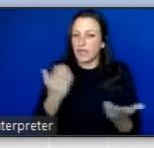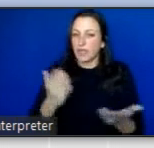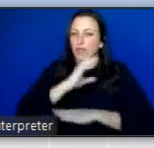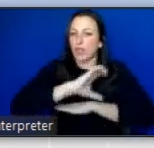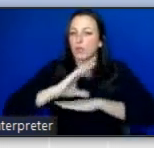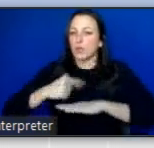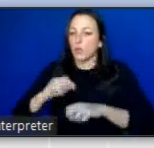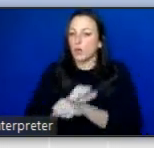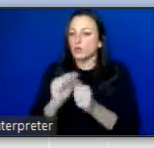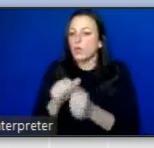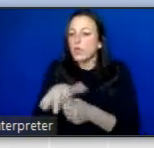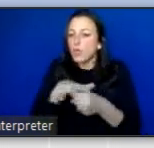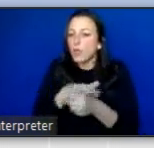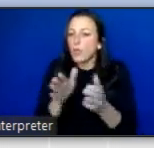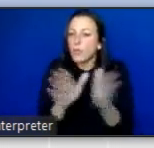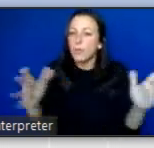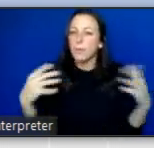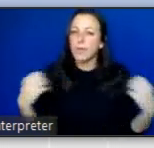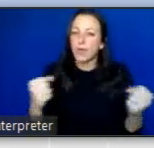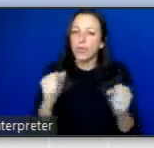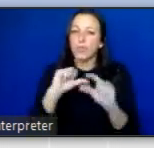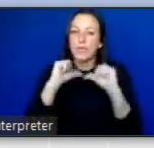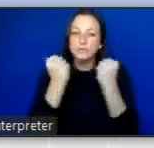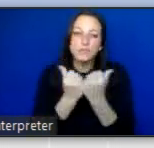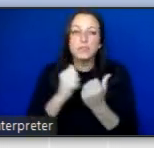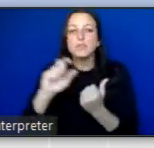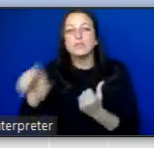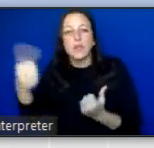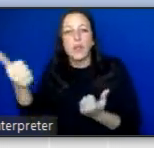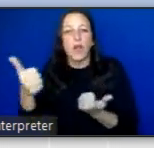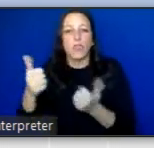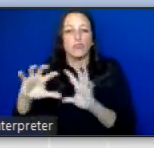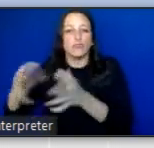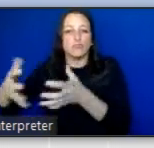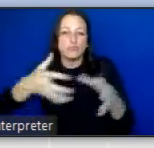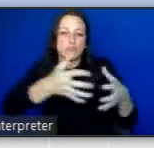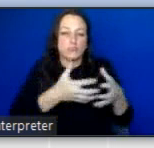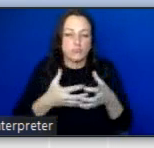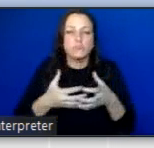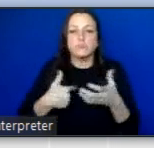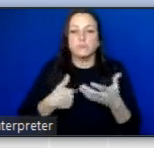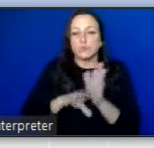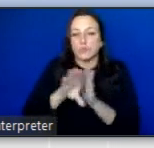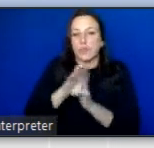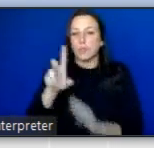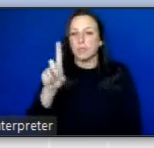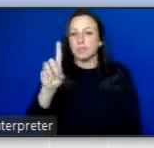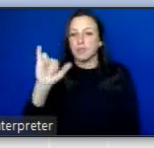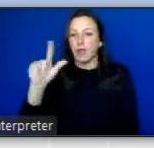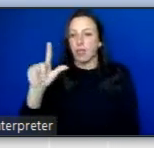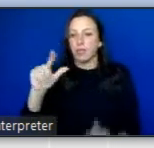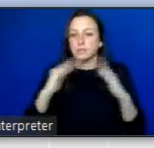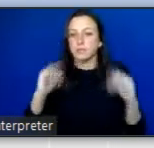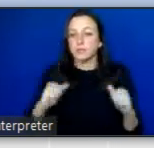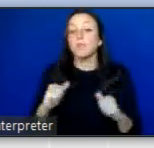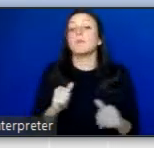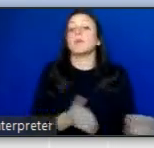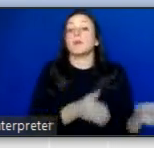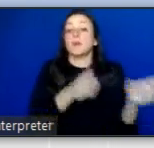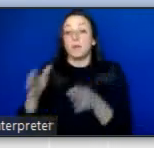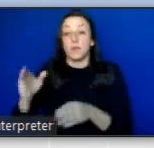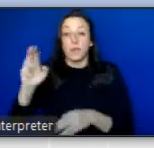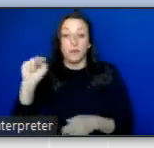health agencies and other stakeholders. And then in November, we were able